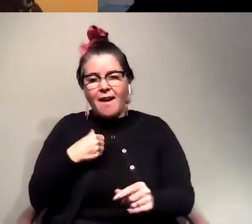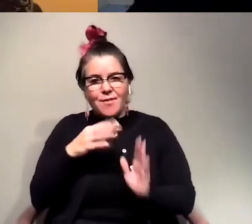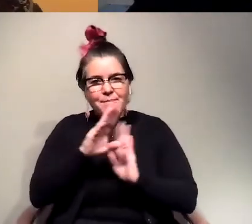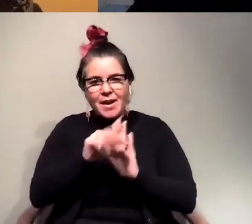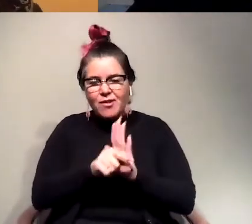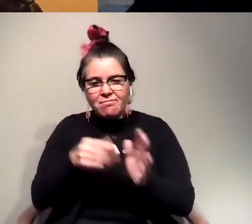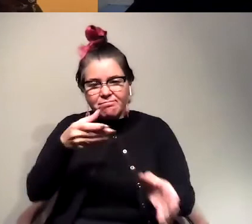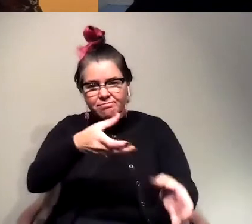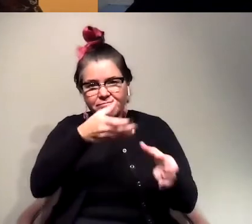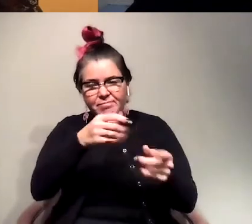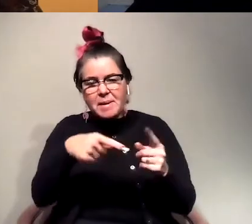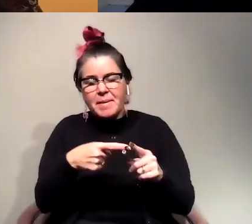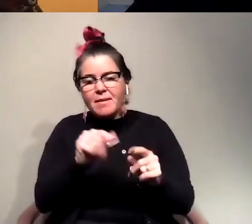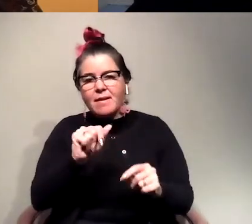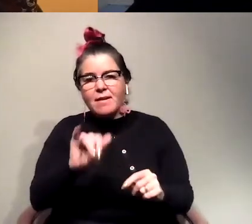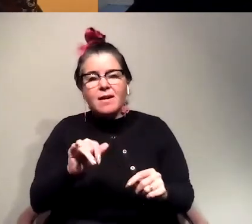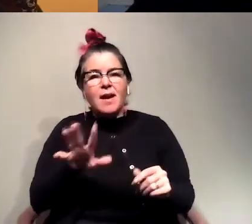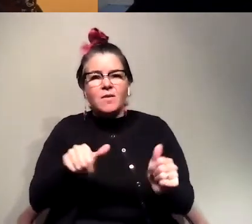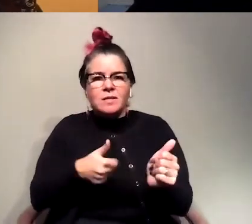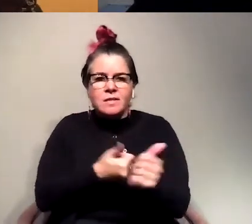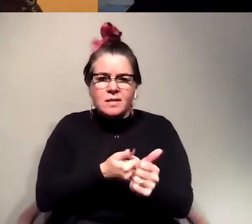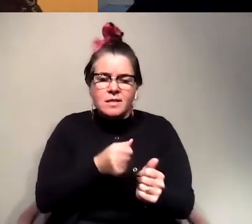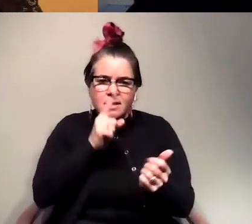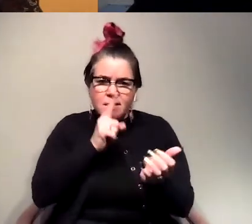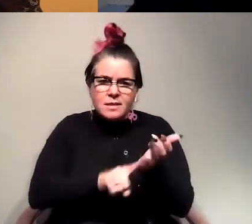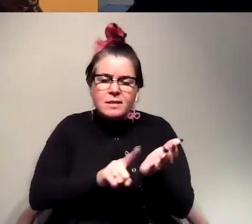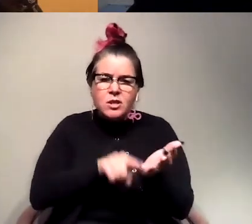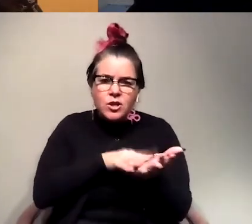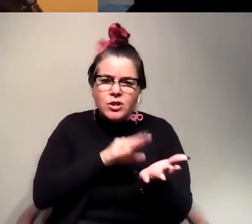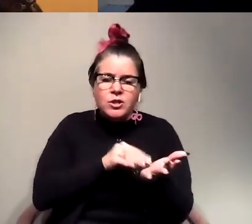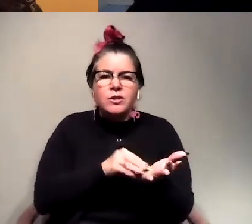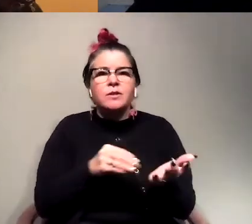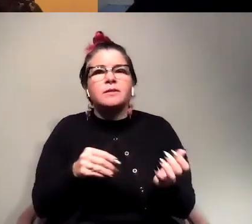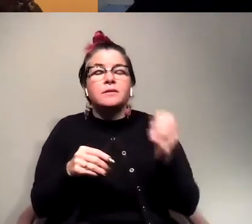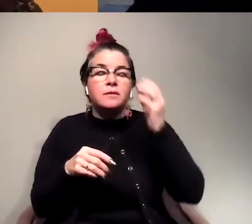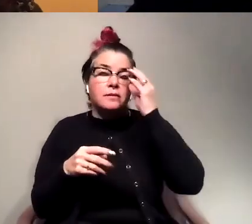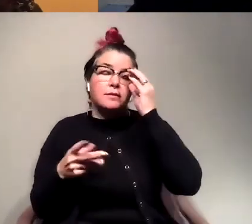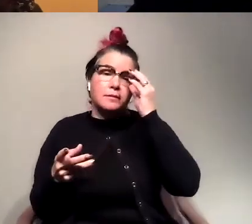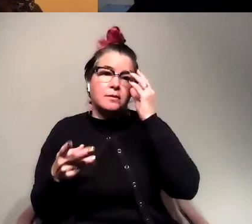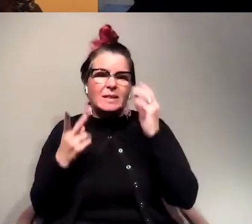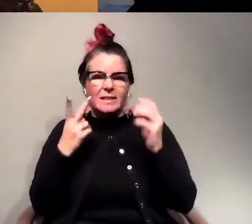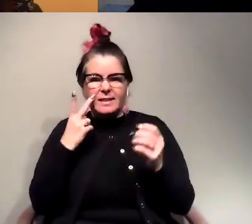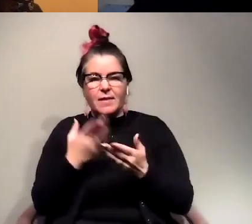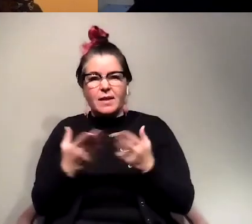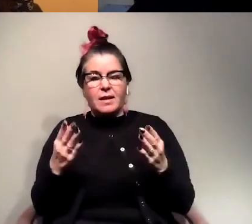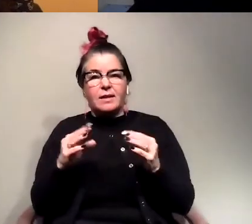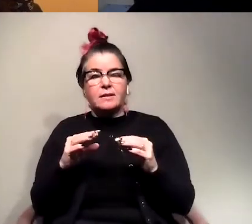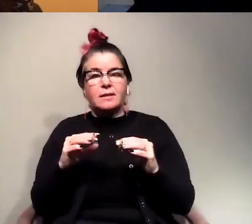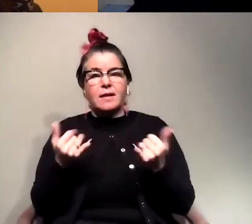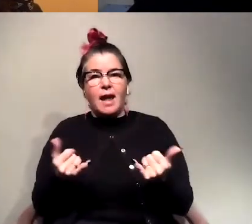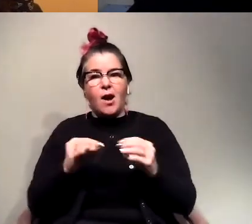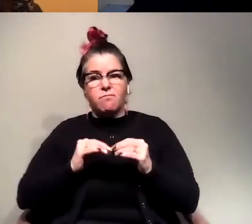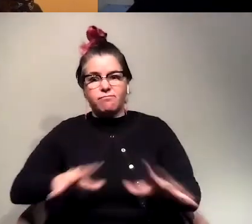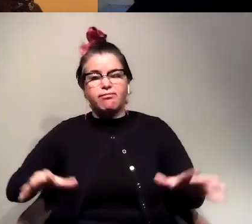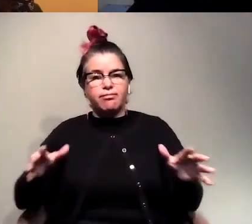there's some catch up involved where we're seeing things right now that are being rolled out